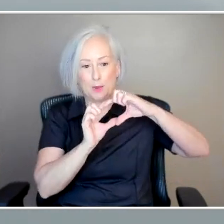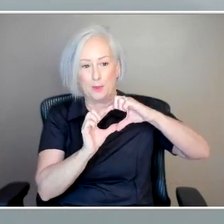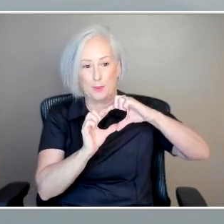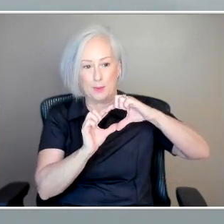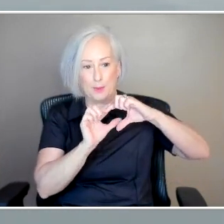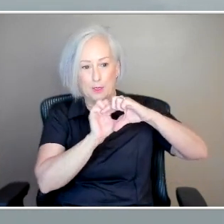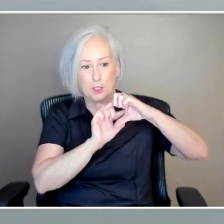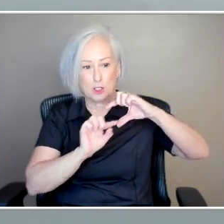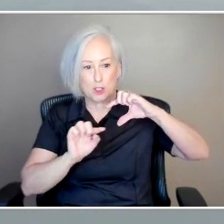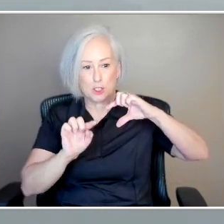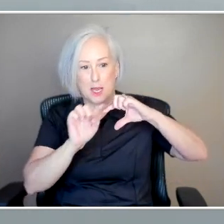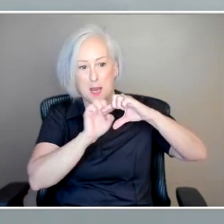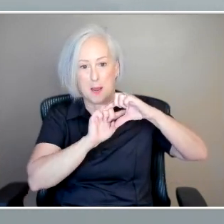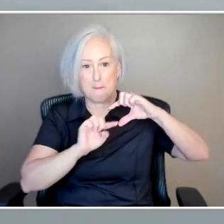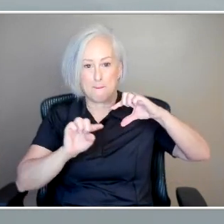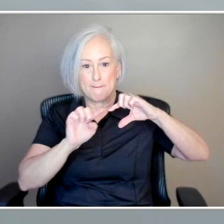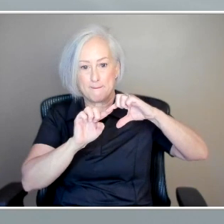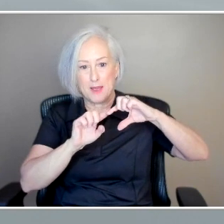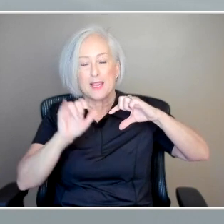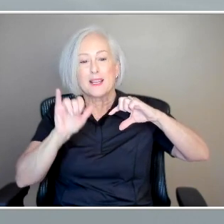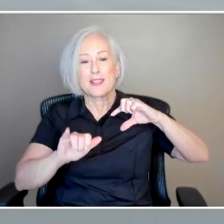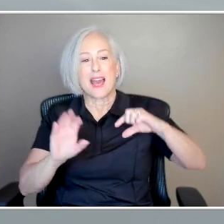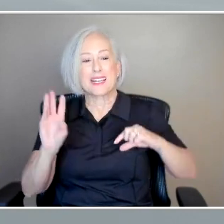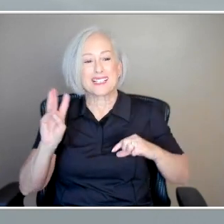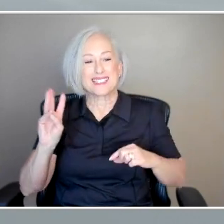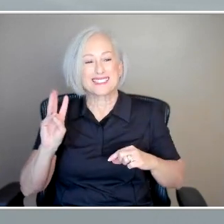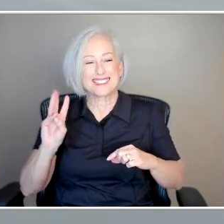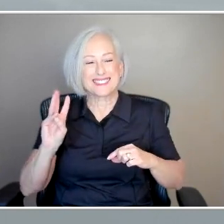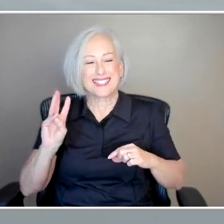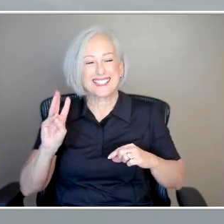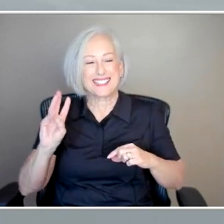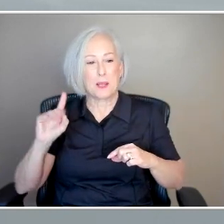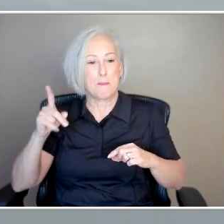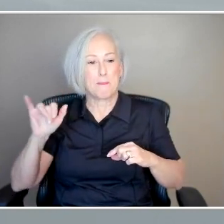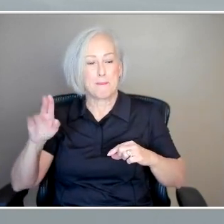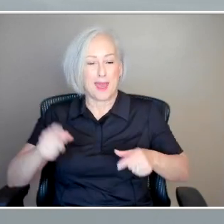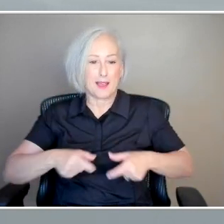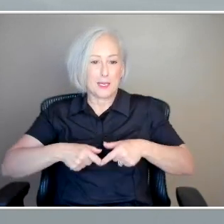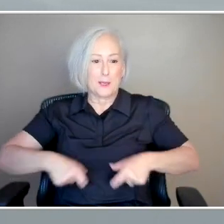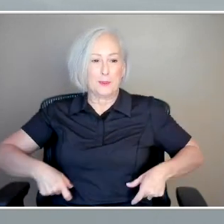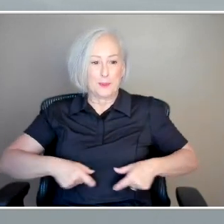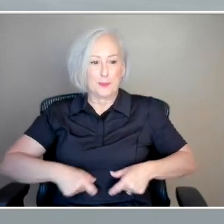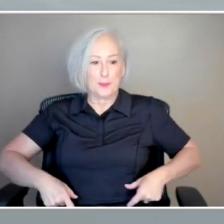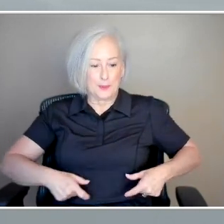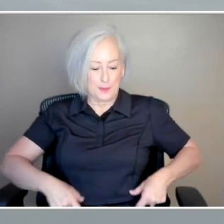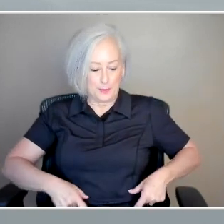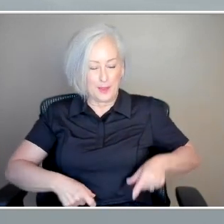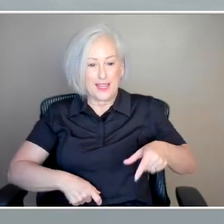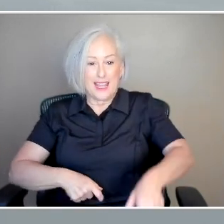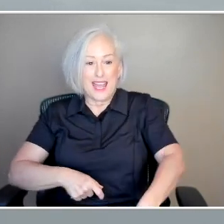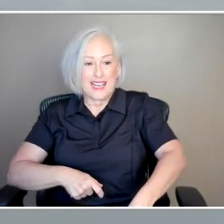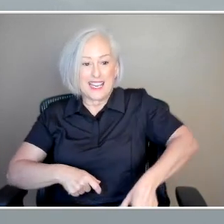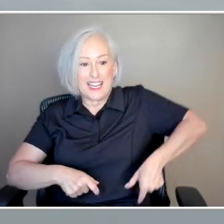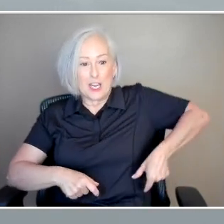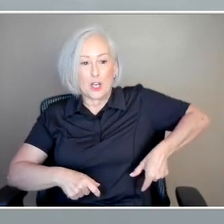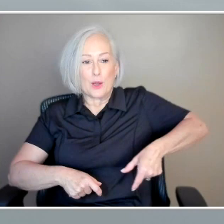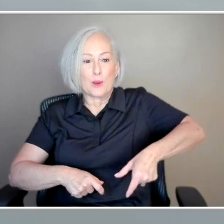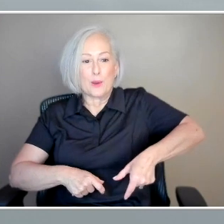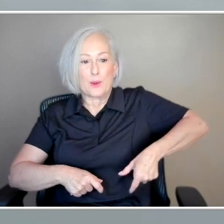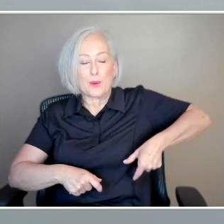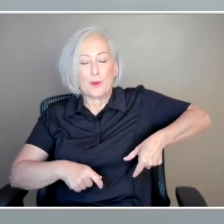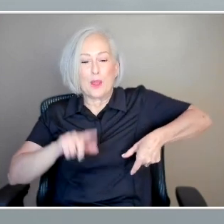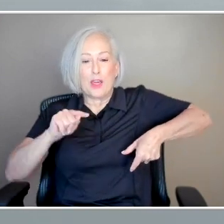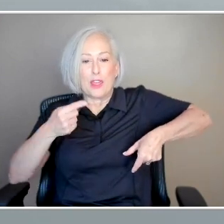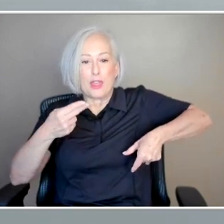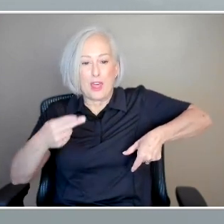six-pack muscle coming down to the bone, and the black you see there is the thigh tendon coming up. And on the right arrow, just in front of that, there's a white line,